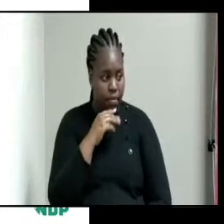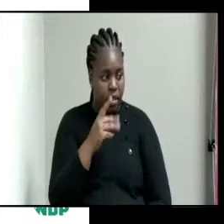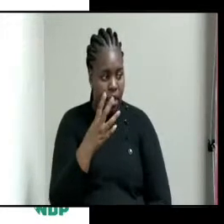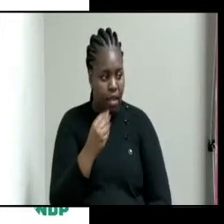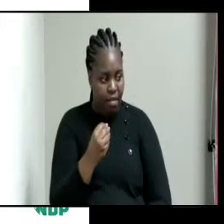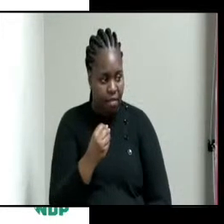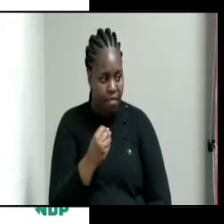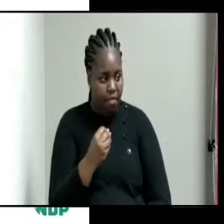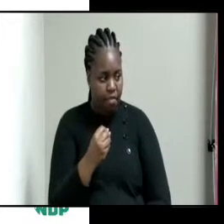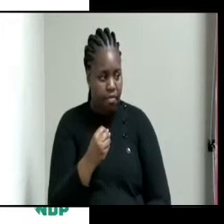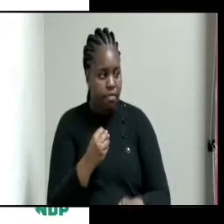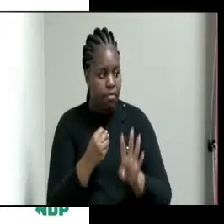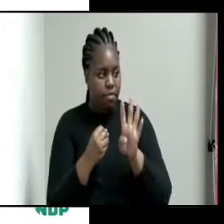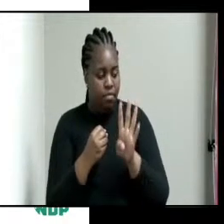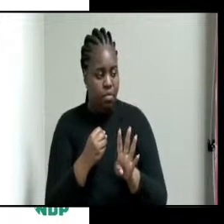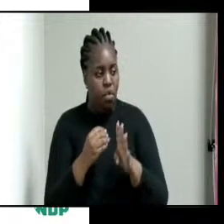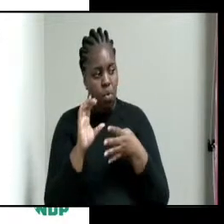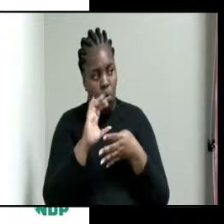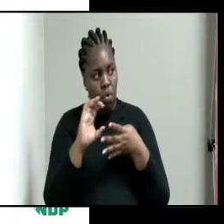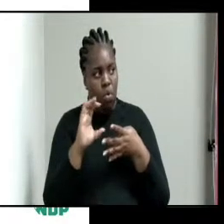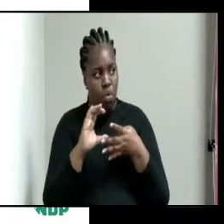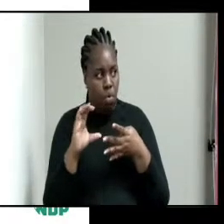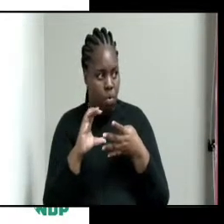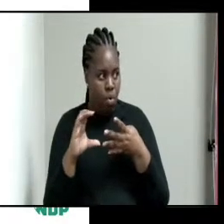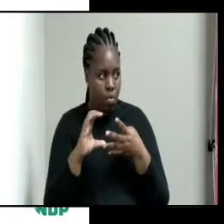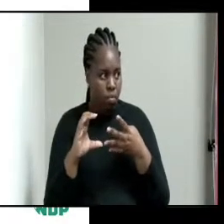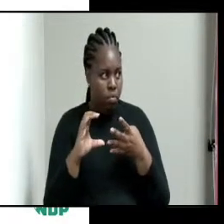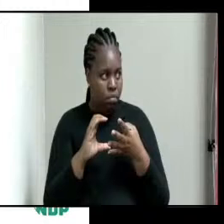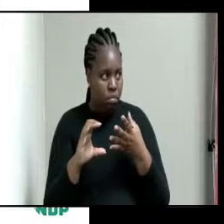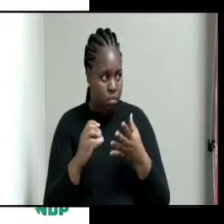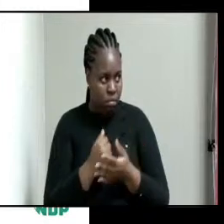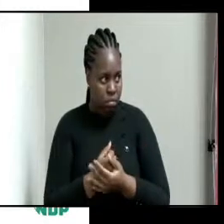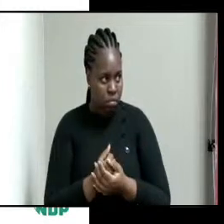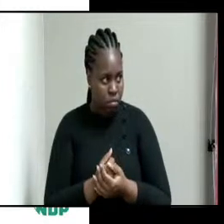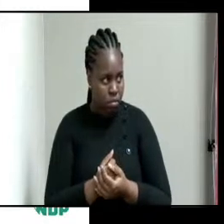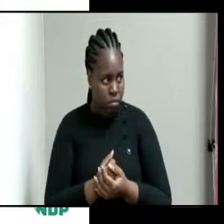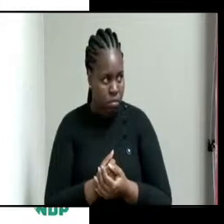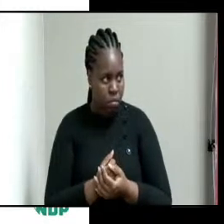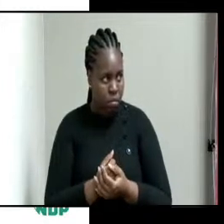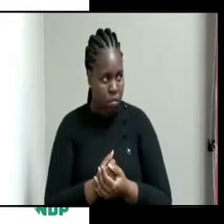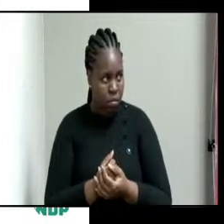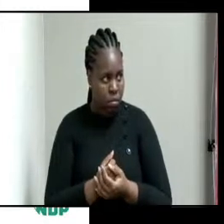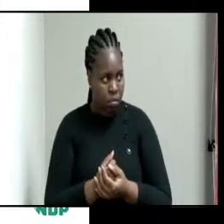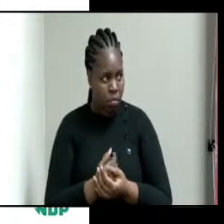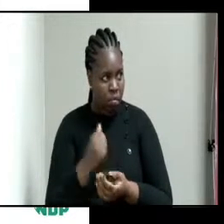4 distinct characteristics of the MODA